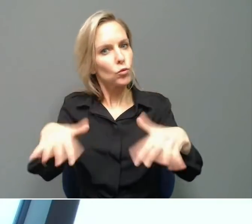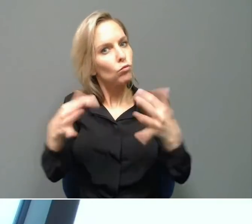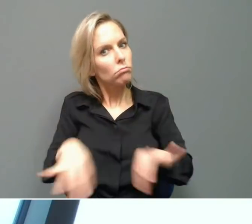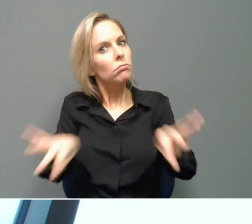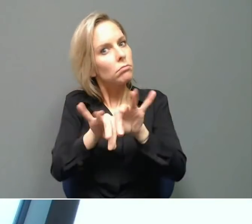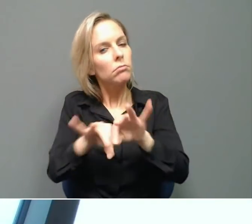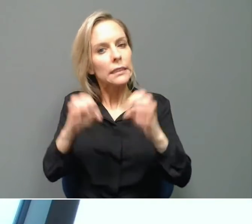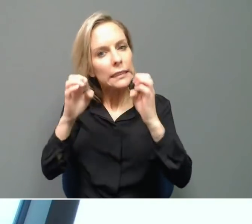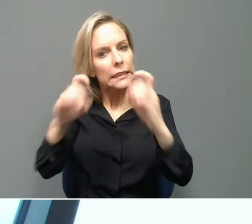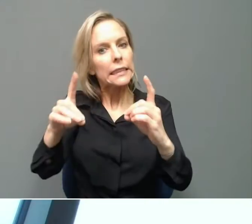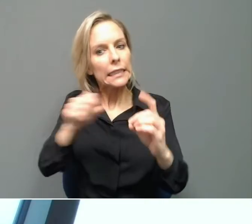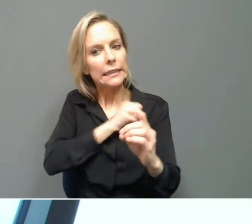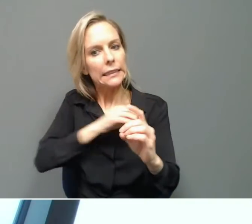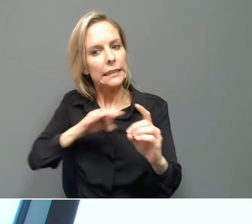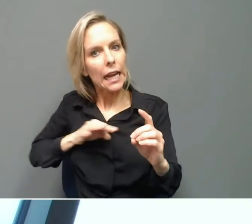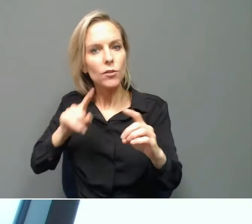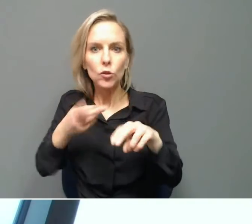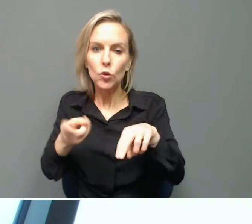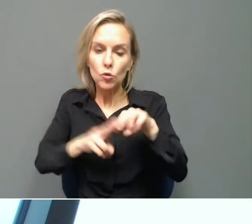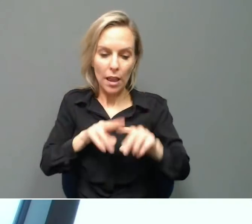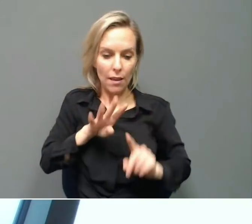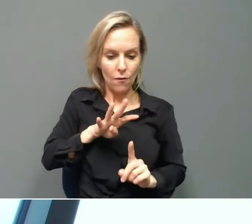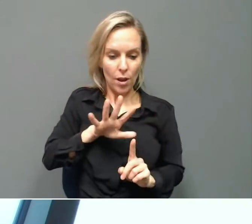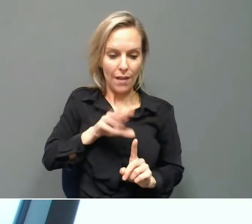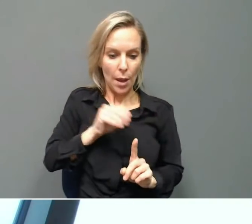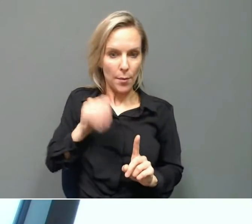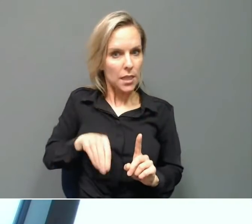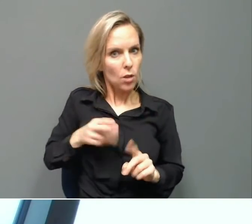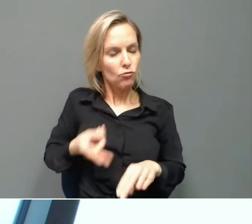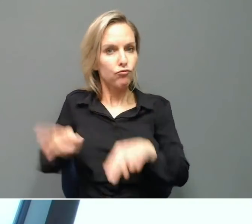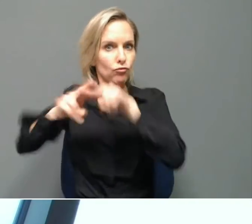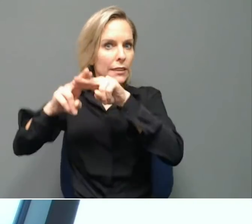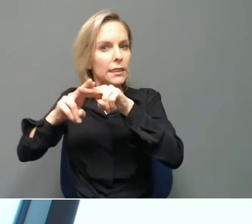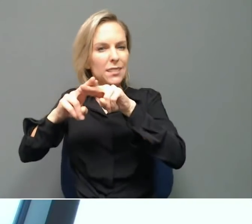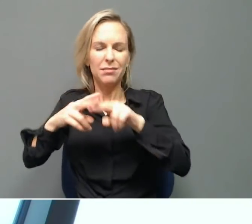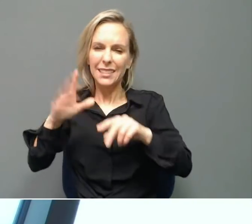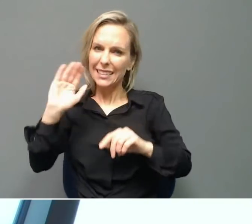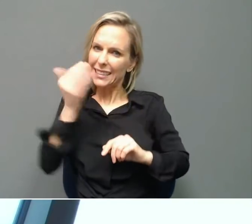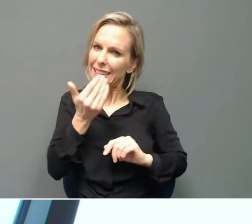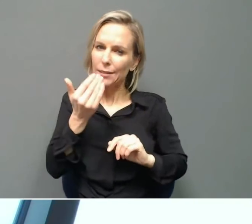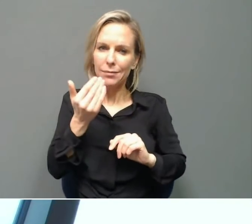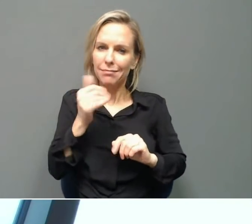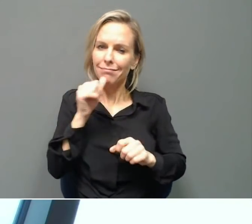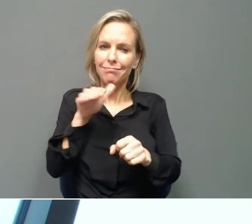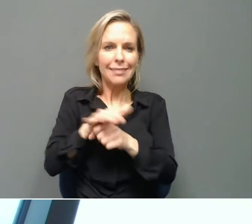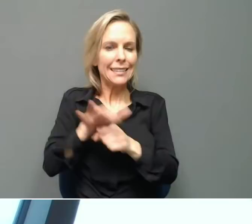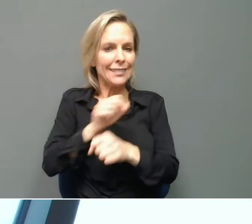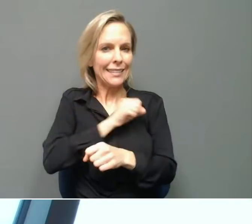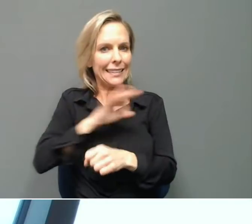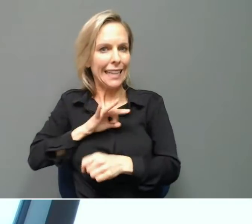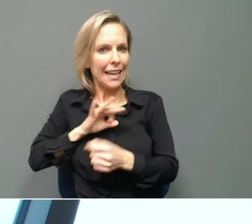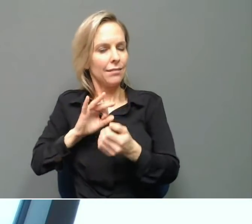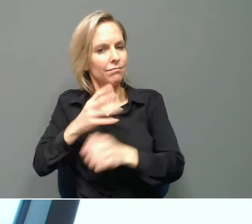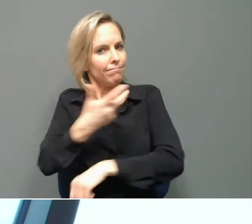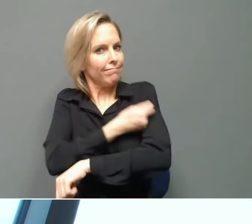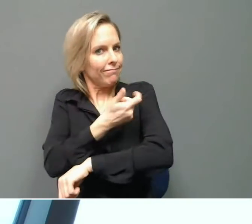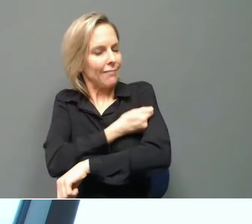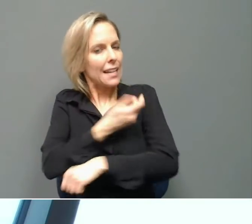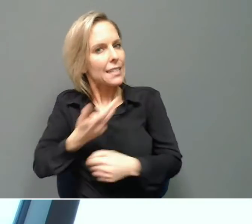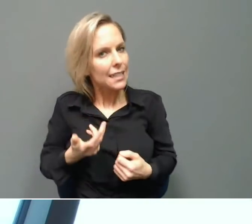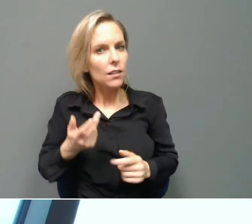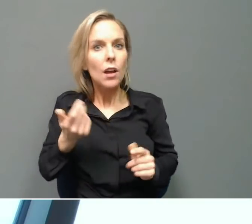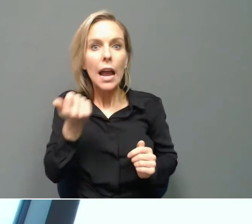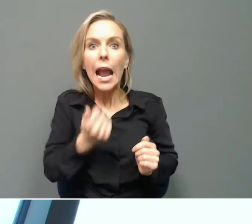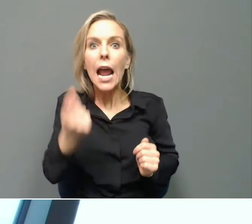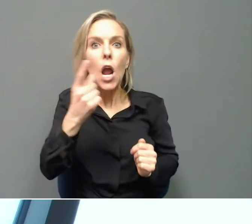to increase that 45% number, if in fact it's still that low, to get vaccinated. Who is anyone working